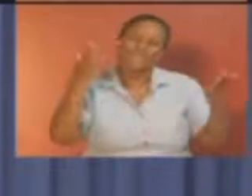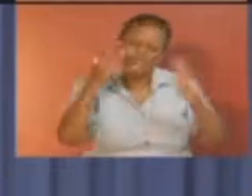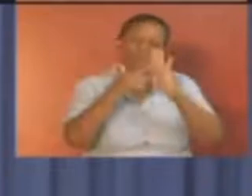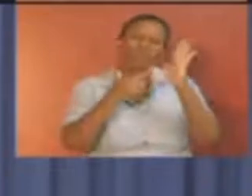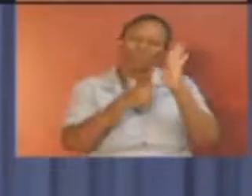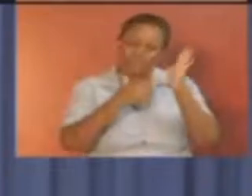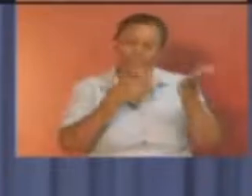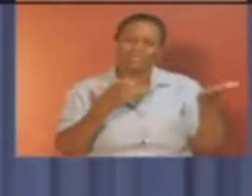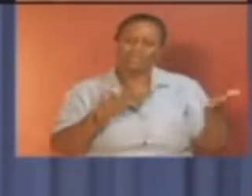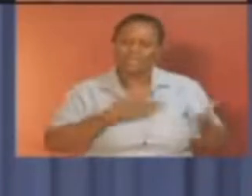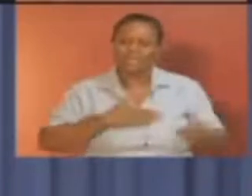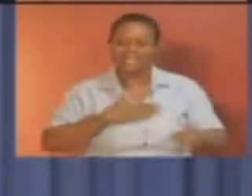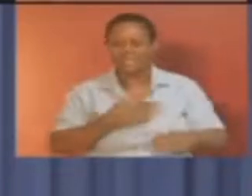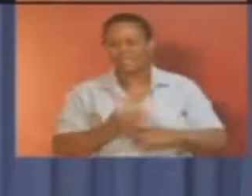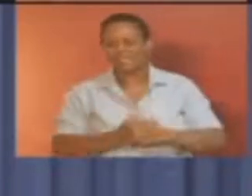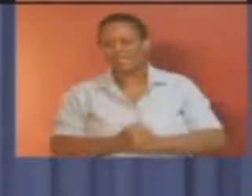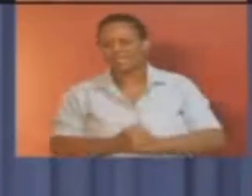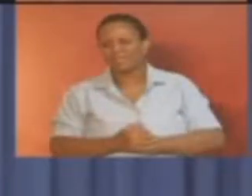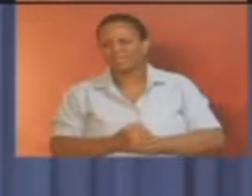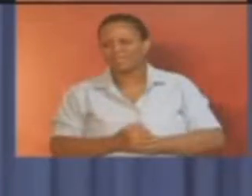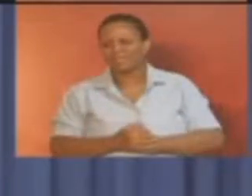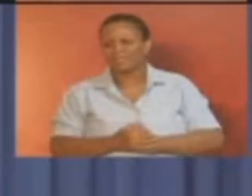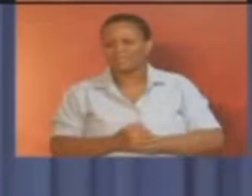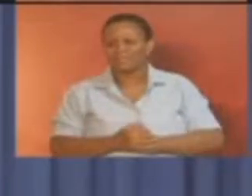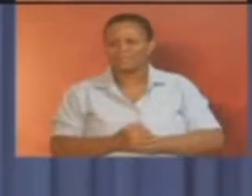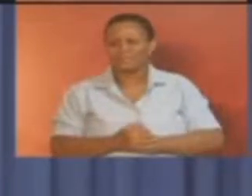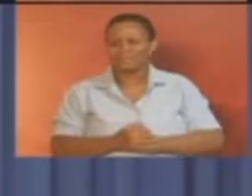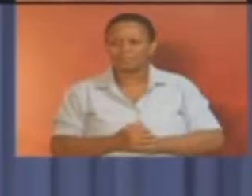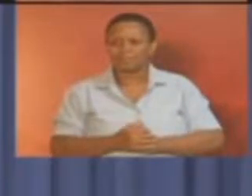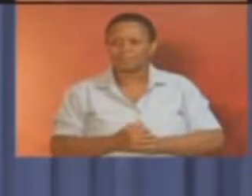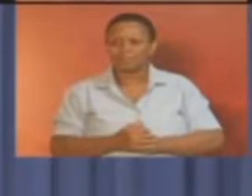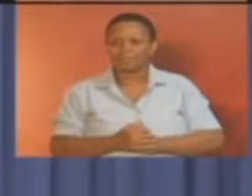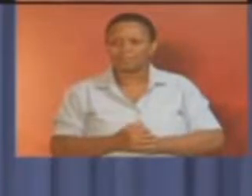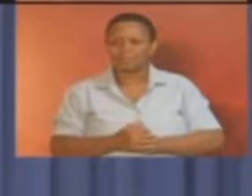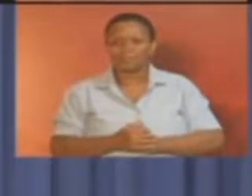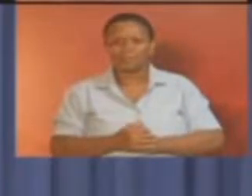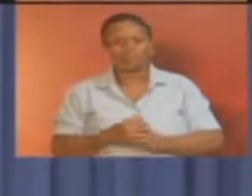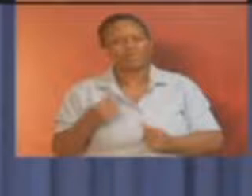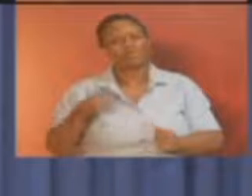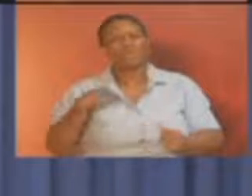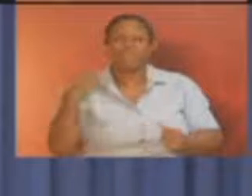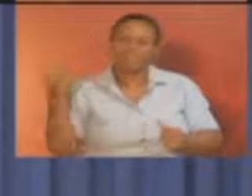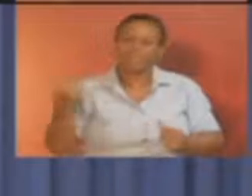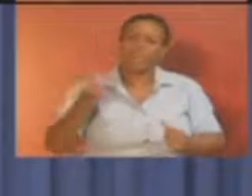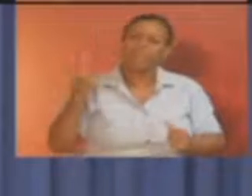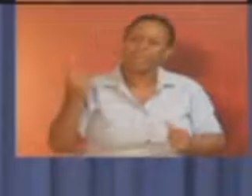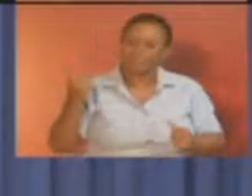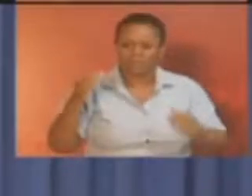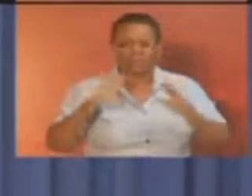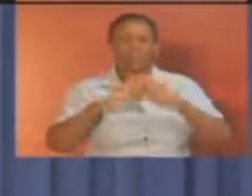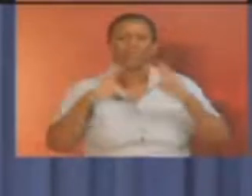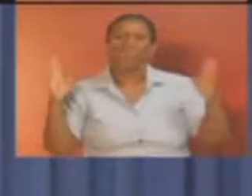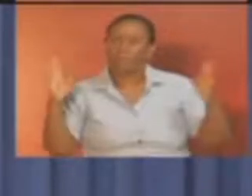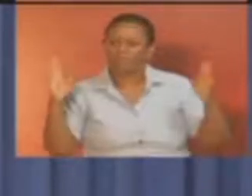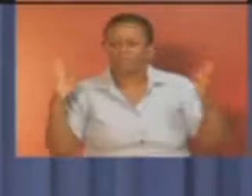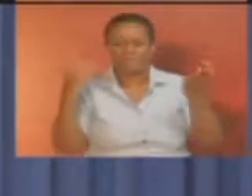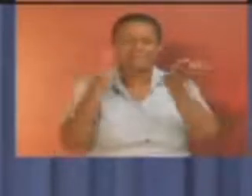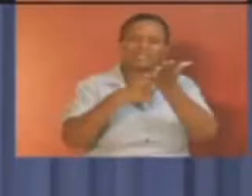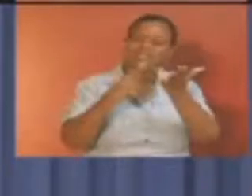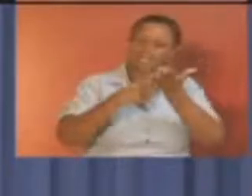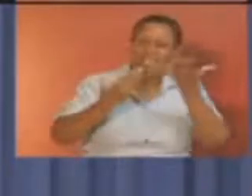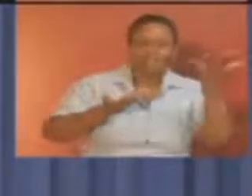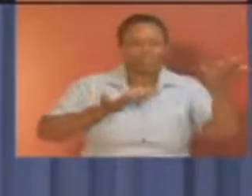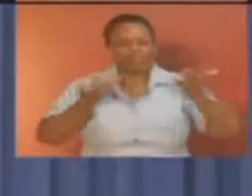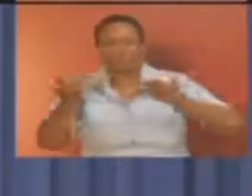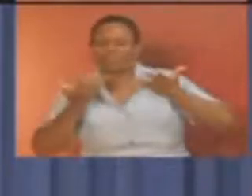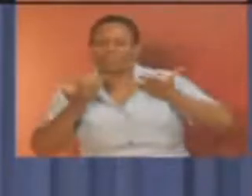I am and I have been open to consultation all along on this matter. And that is why